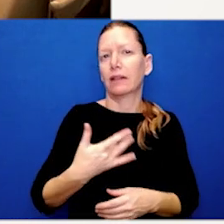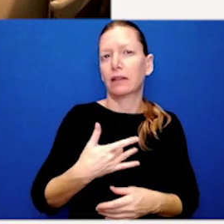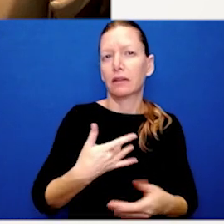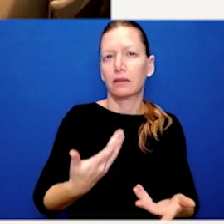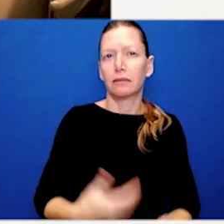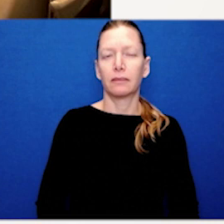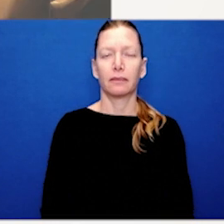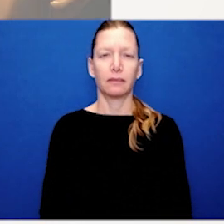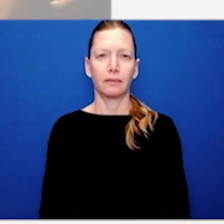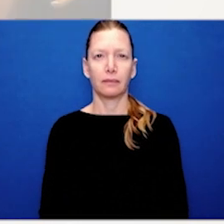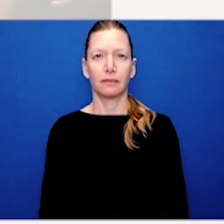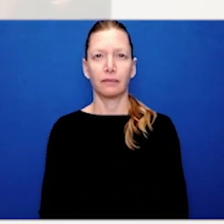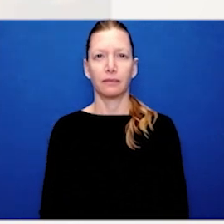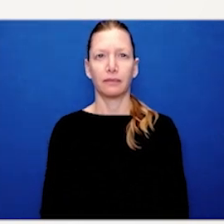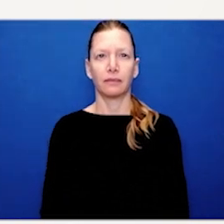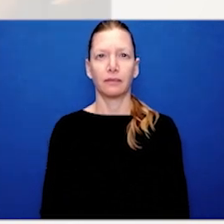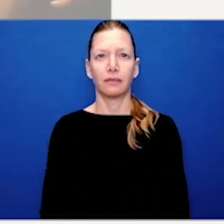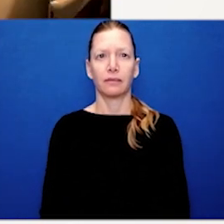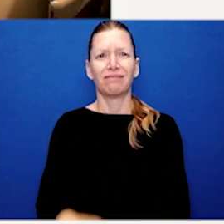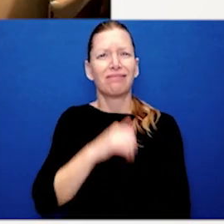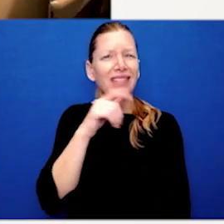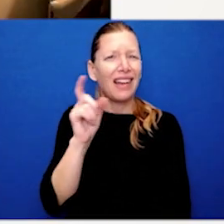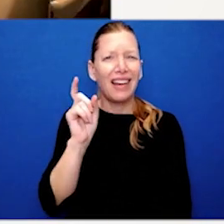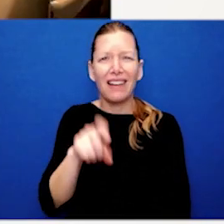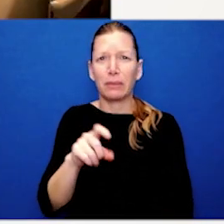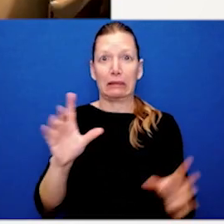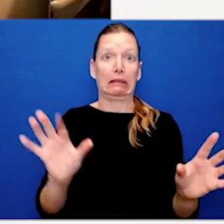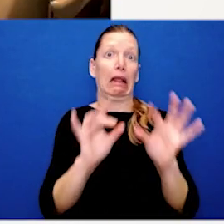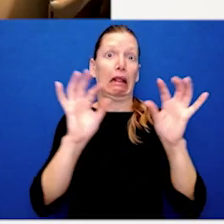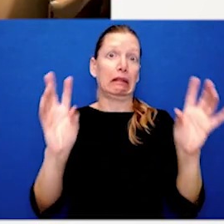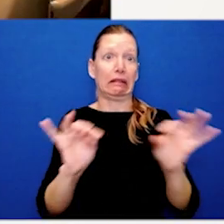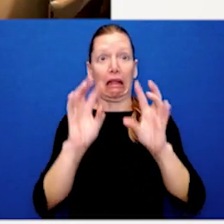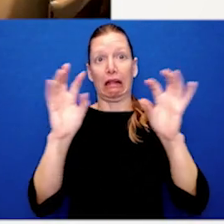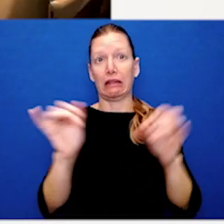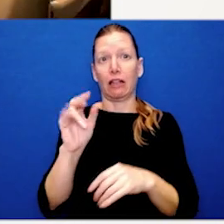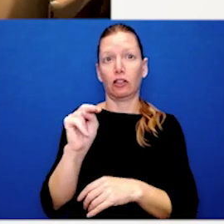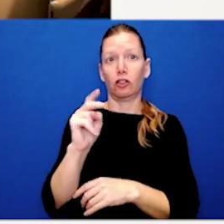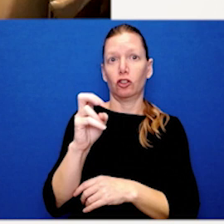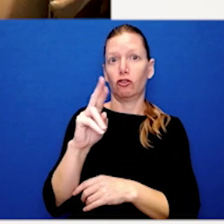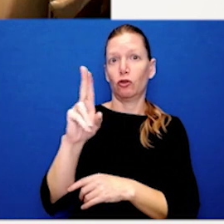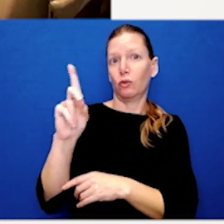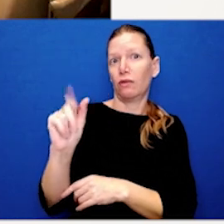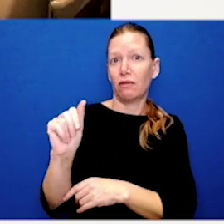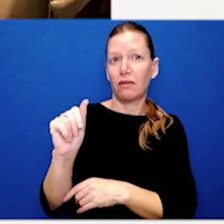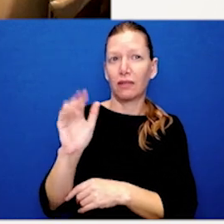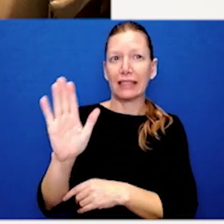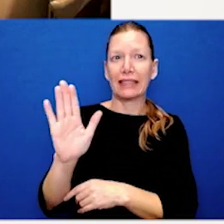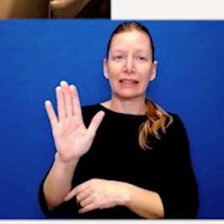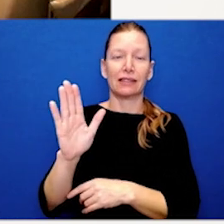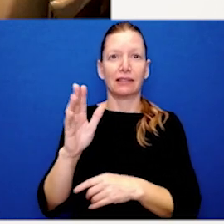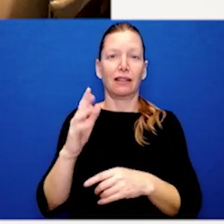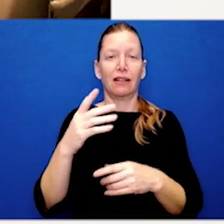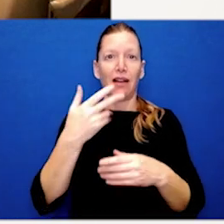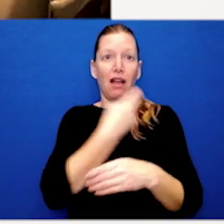predominant feeling you may have. But it doesn't have to be razzle dazzle like Neruda, with